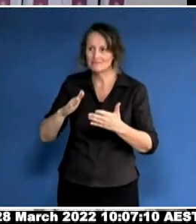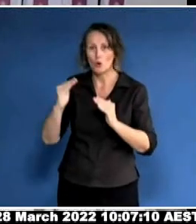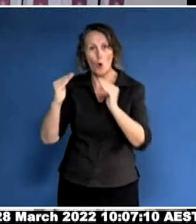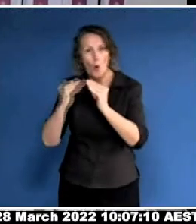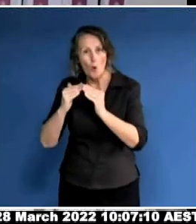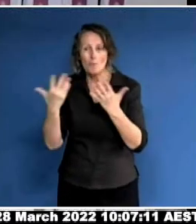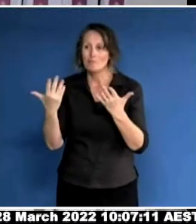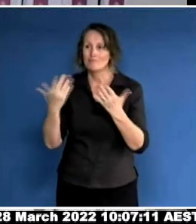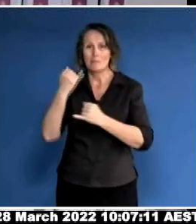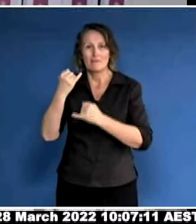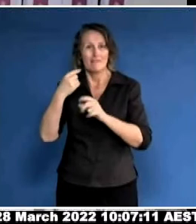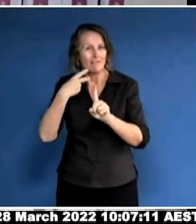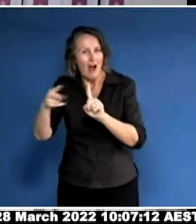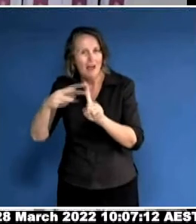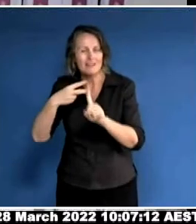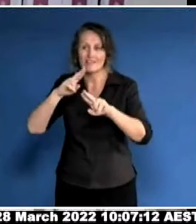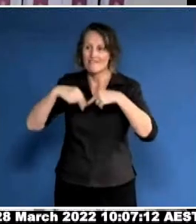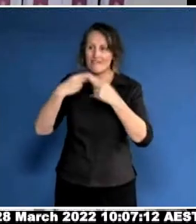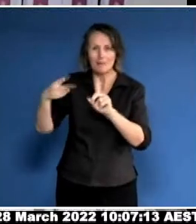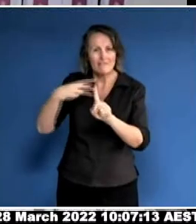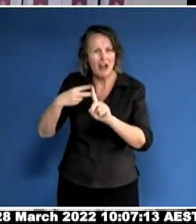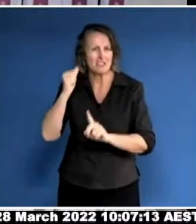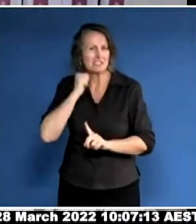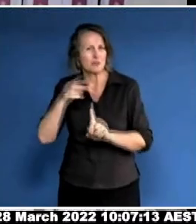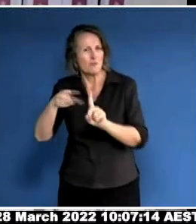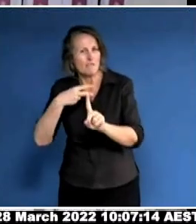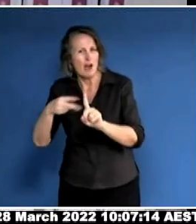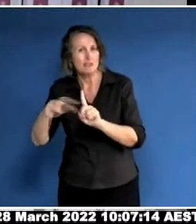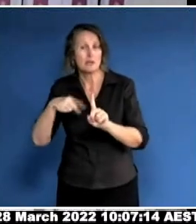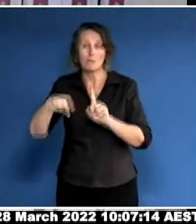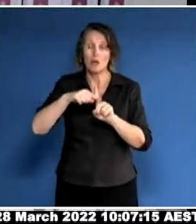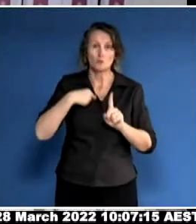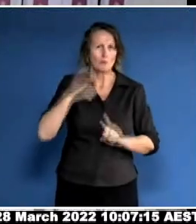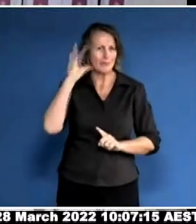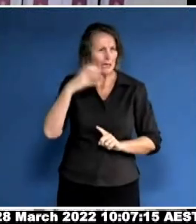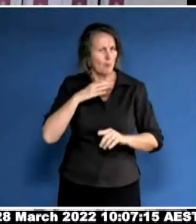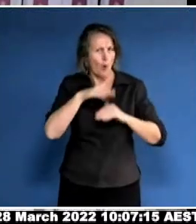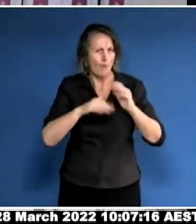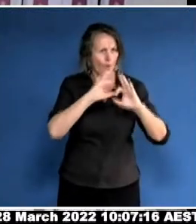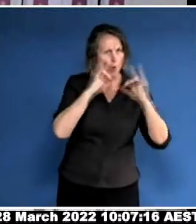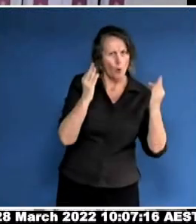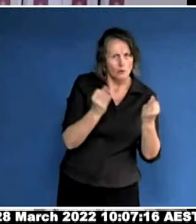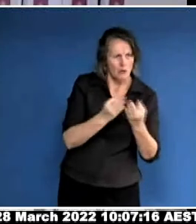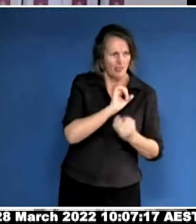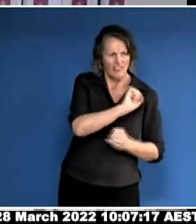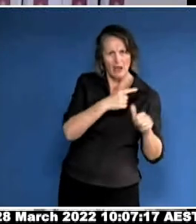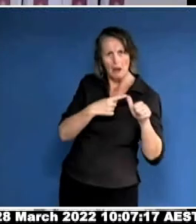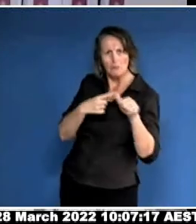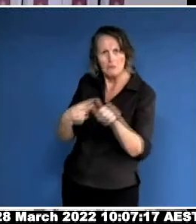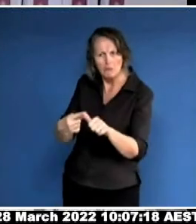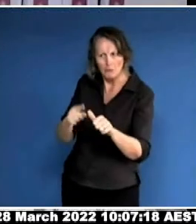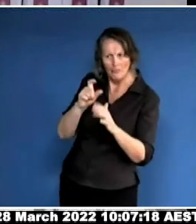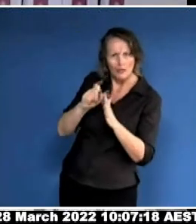the services that respond to people with disability who experience those forms of violence. Ms. Eastman will